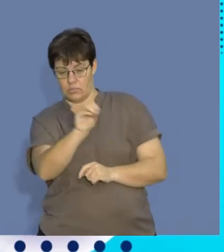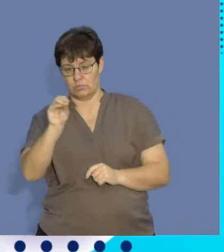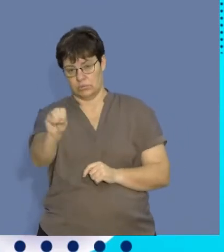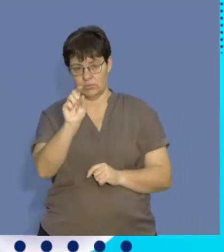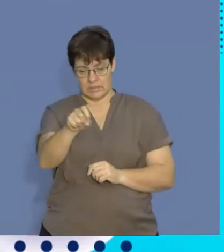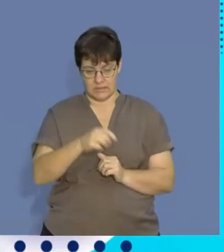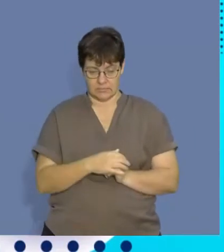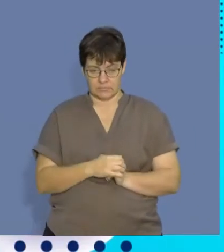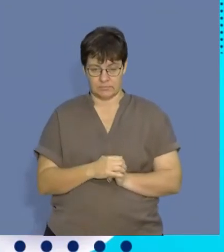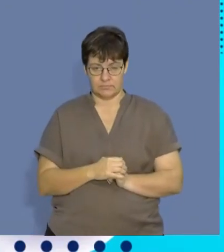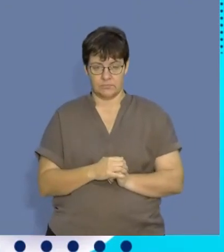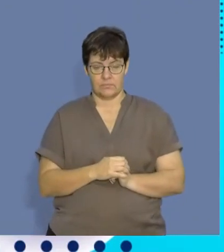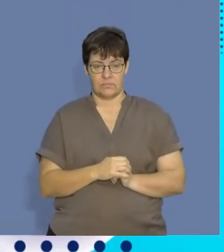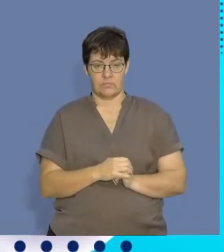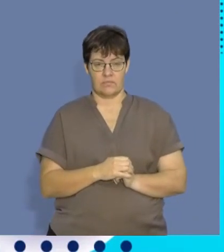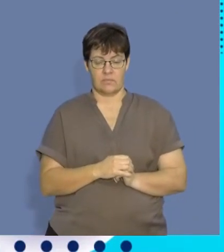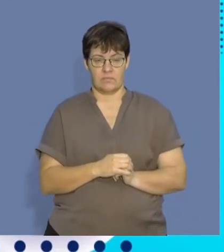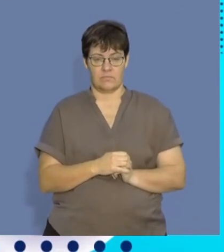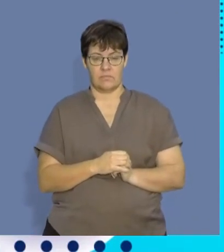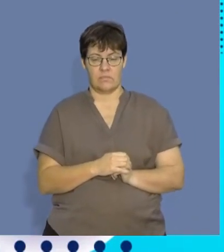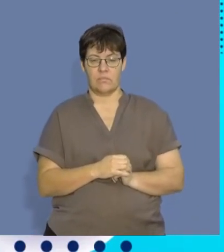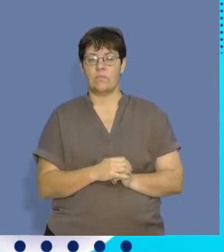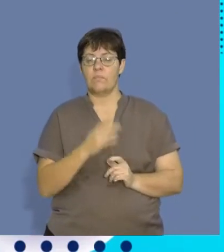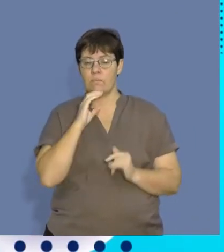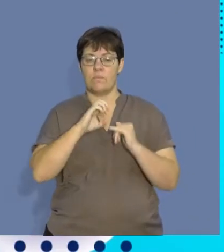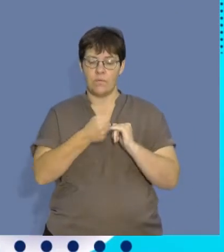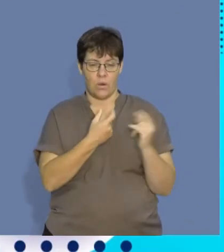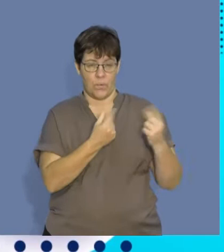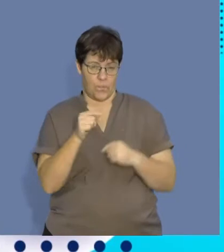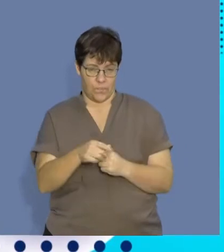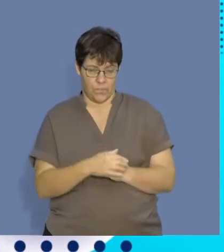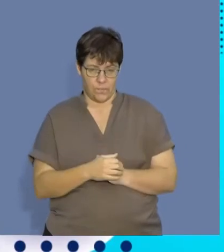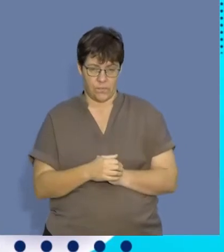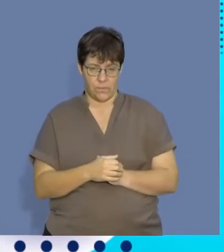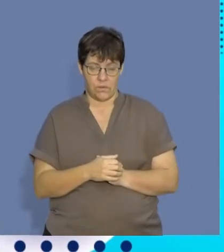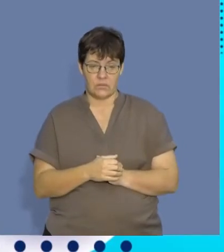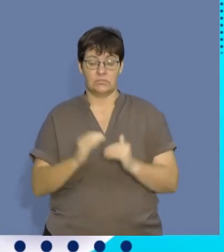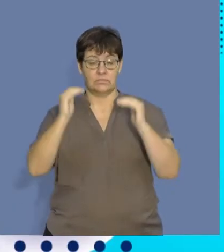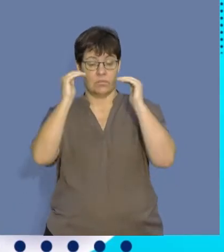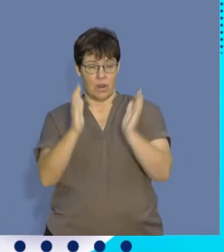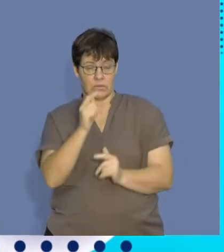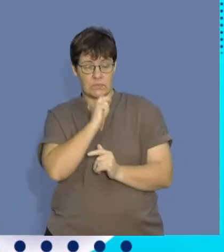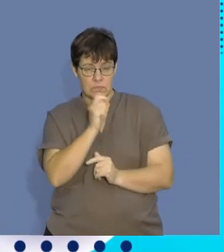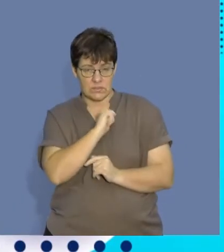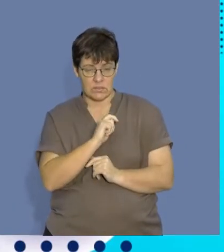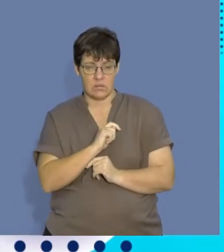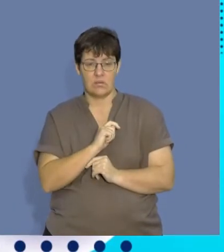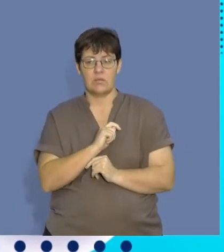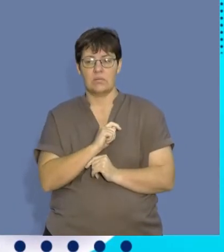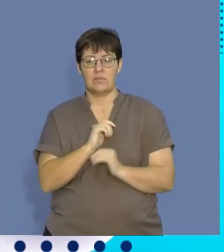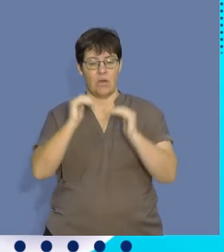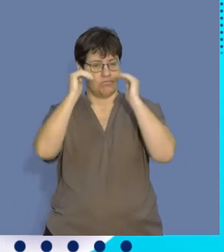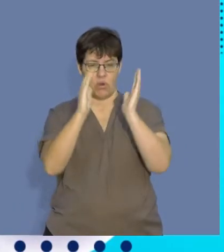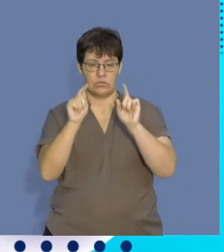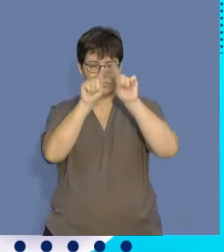the x coordinate is and the y coordinate is. Please just try to do that. And the brackets that we use are